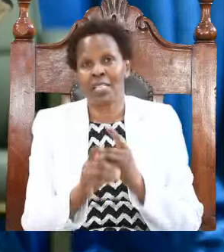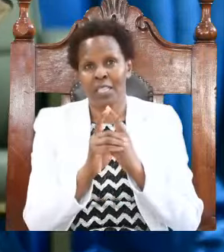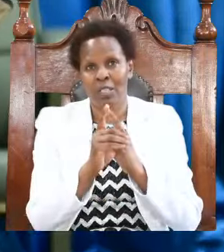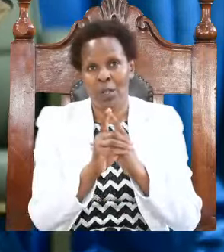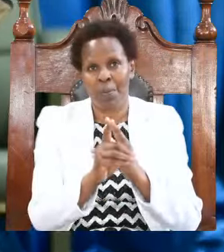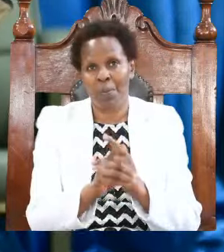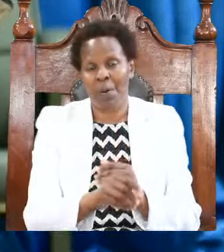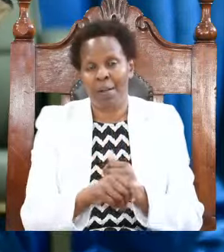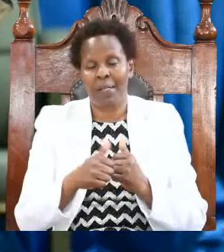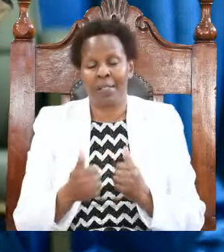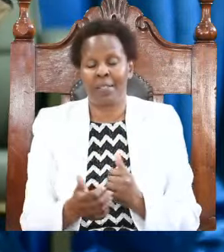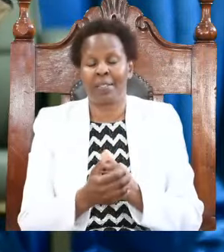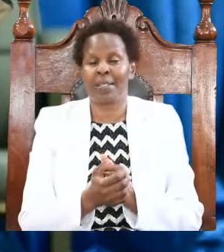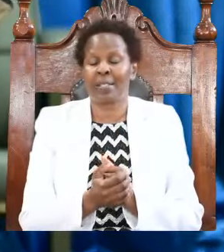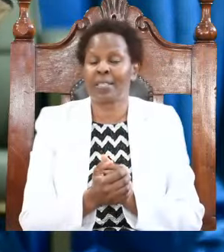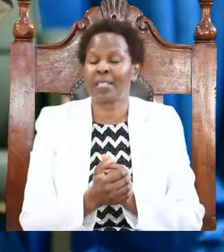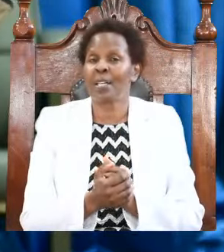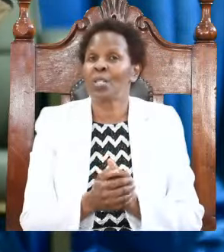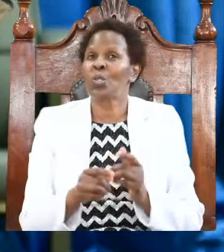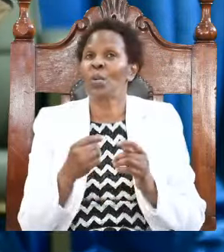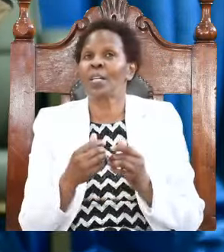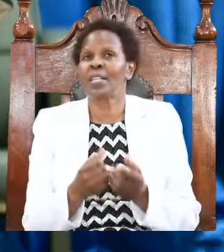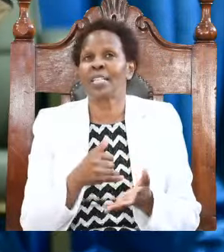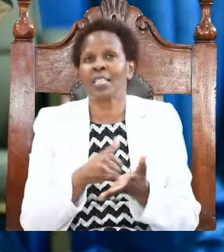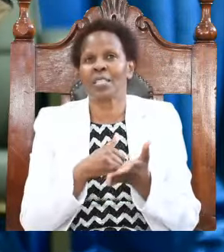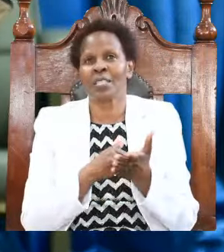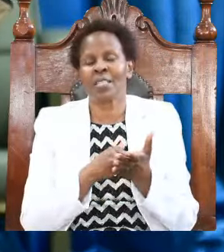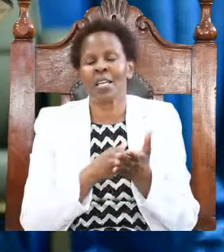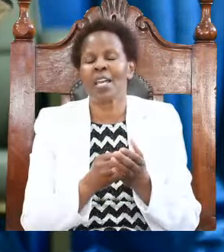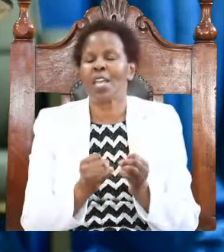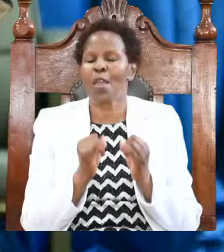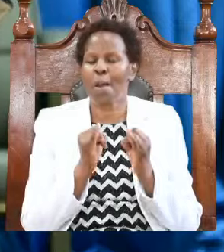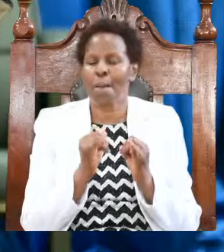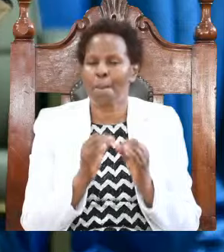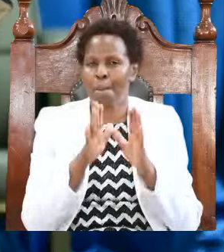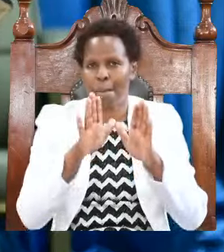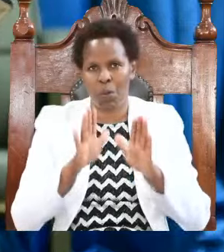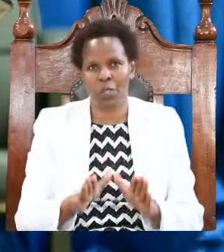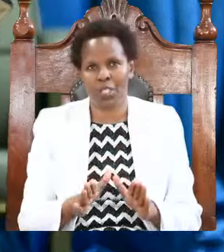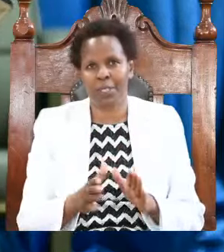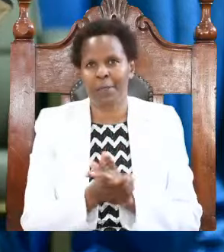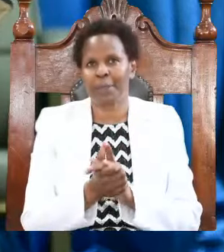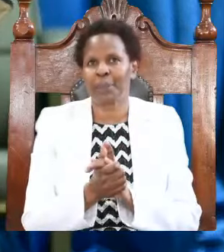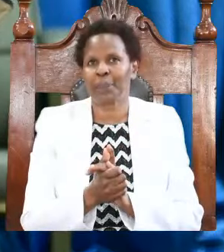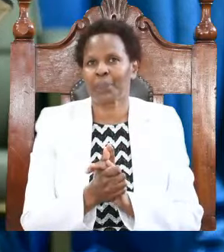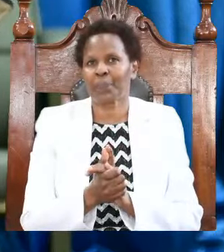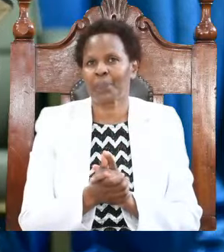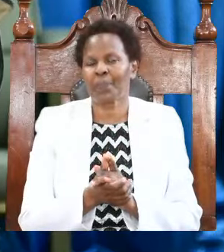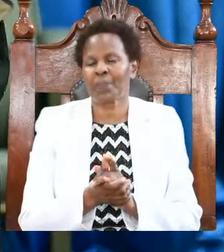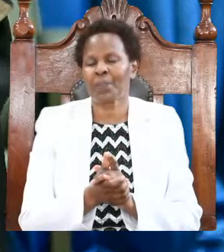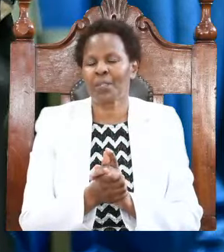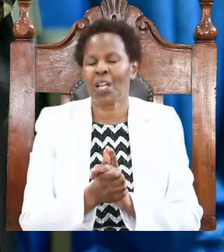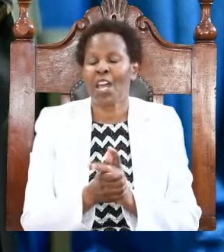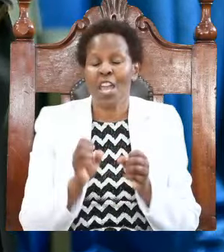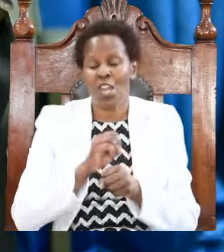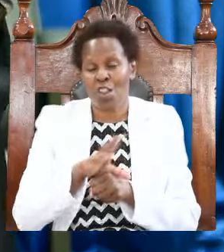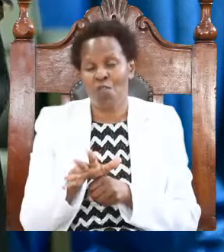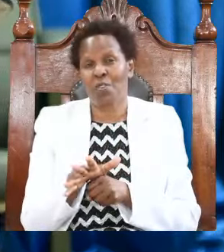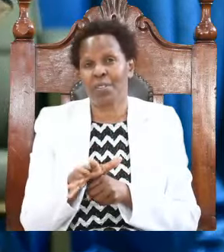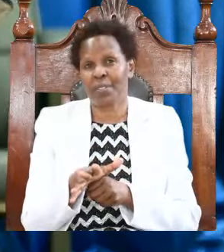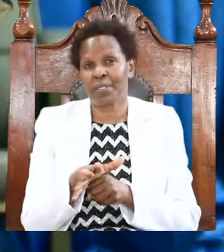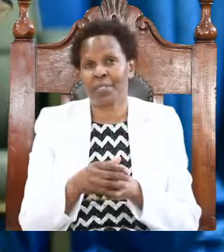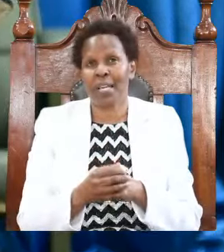takes place. Instruction is important. Praise be to God. Finally, is influence.